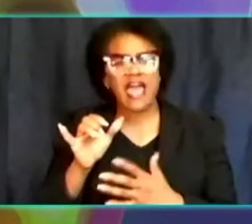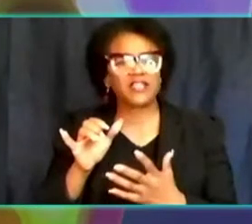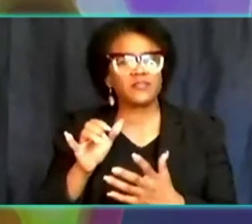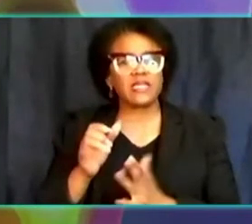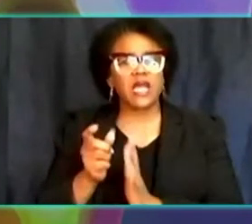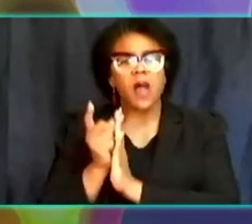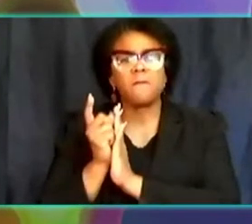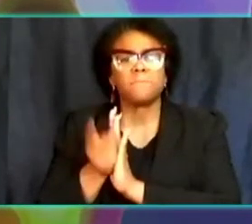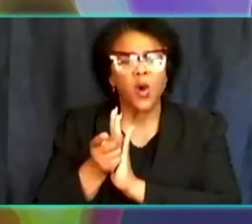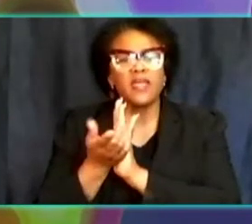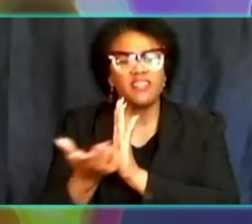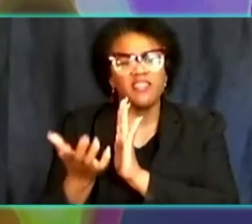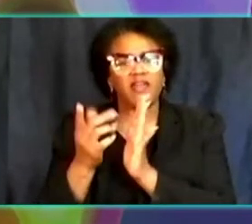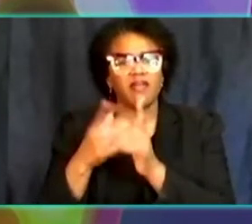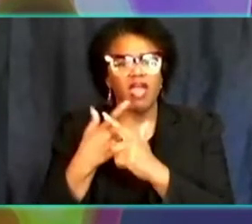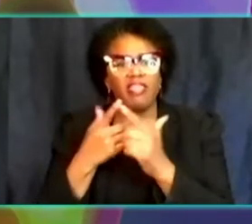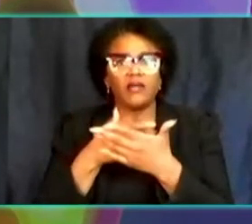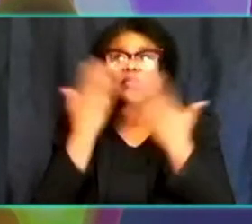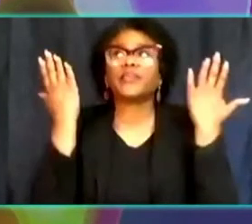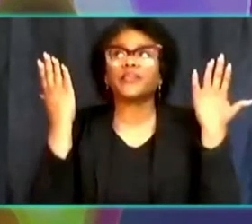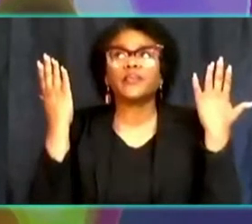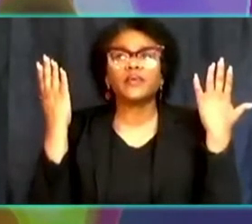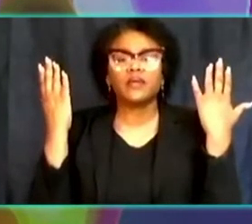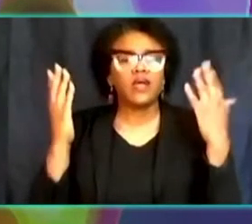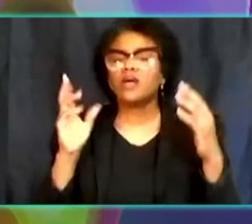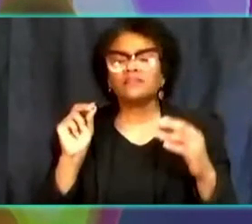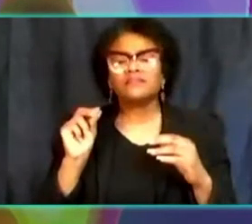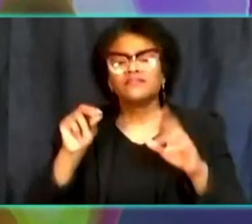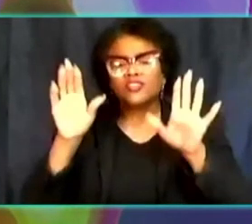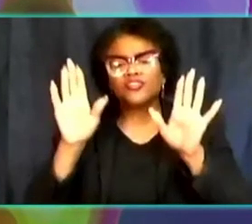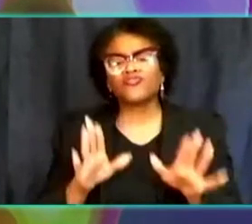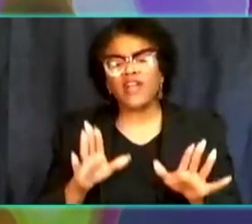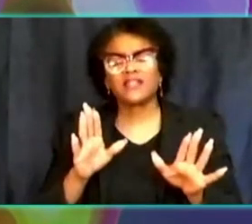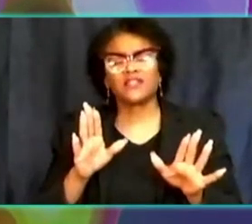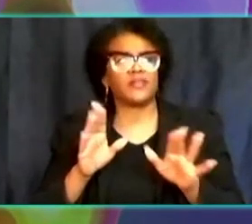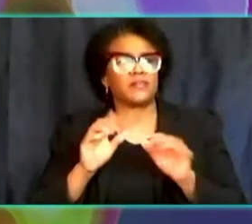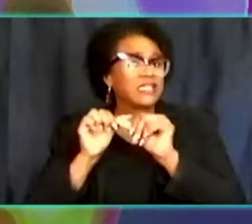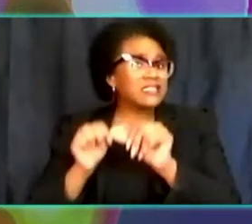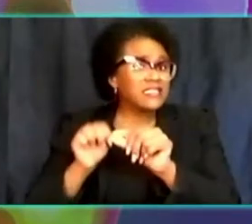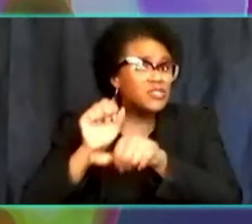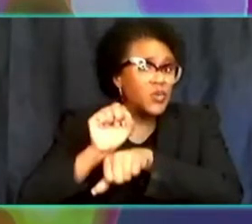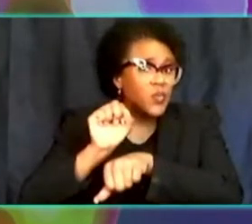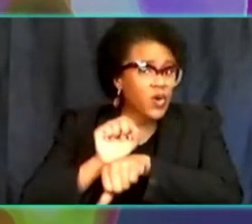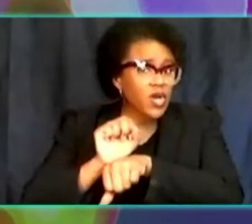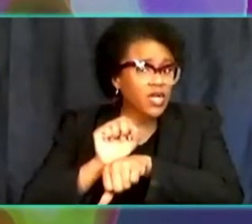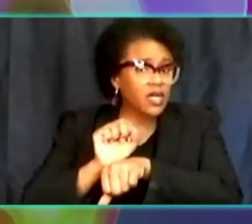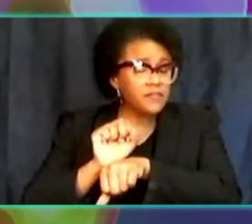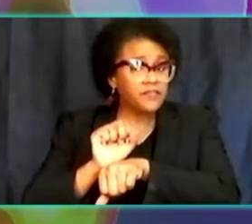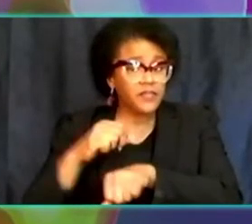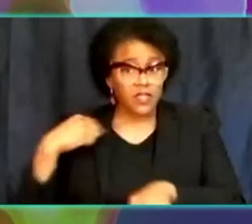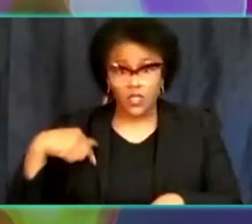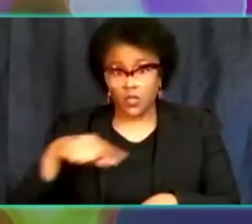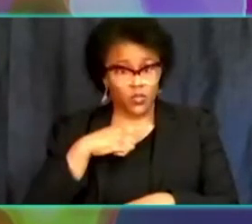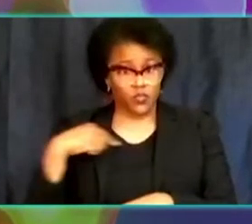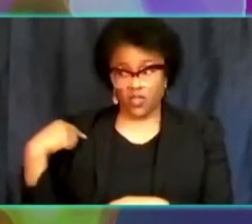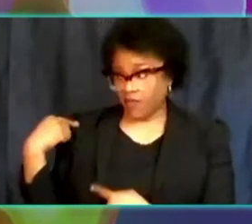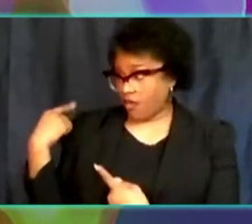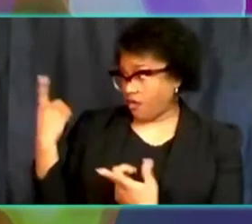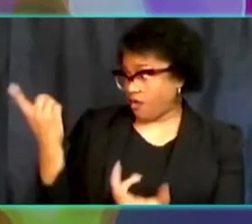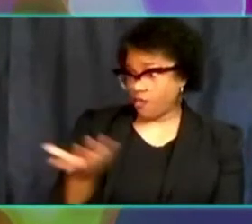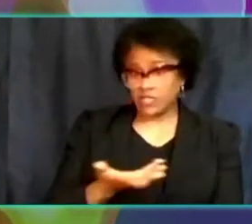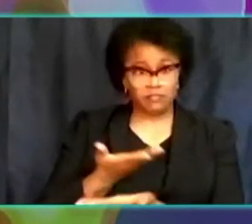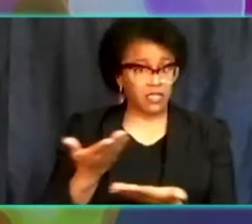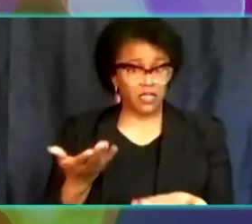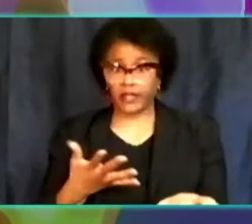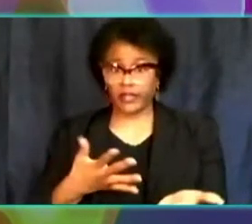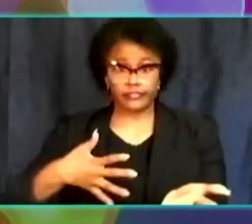sort of thing, you know? It would just be great to be able to continue this work because we've always been here and we always